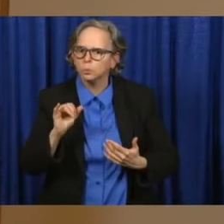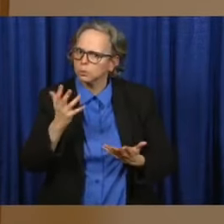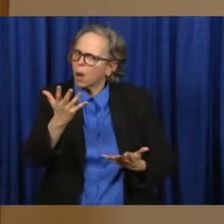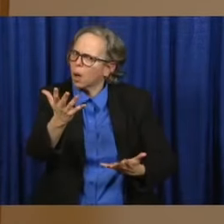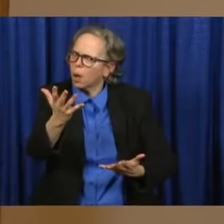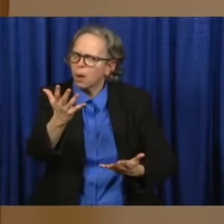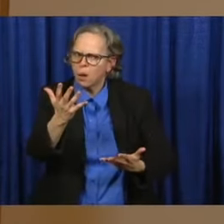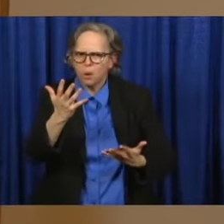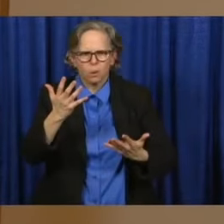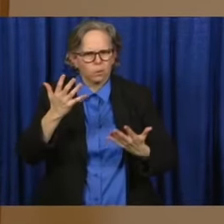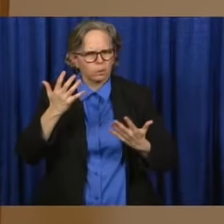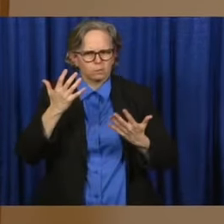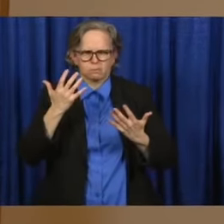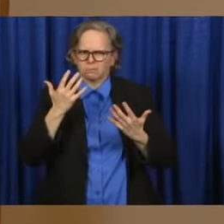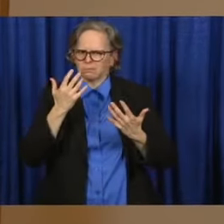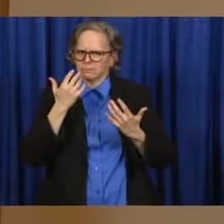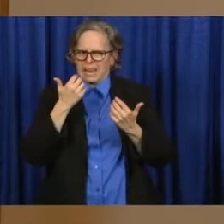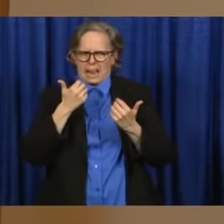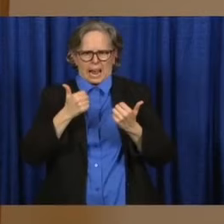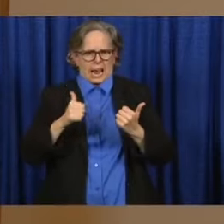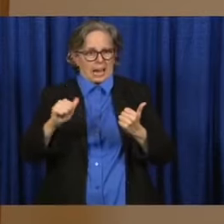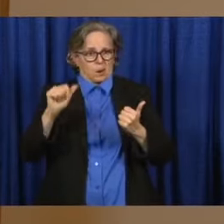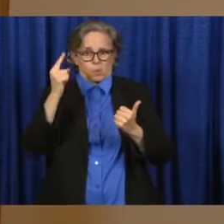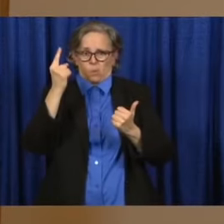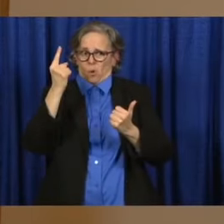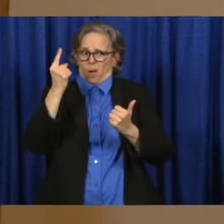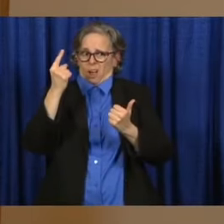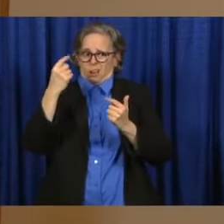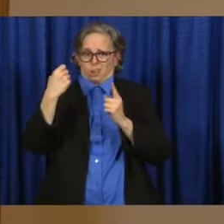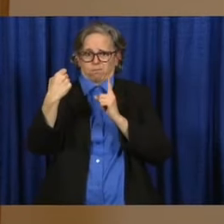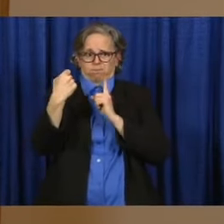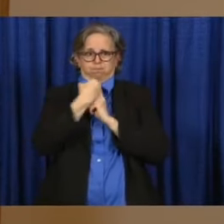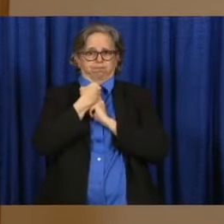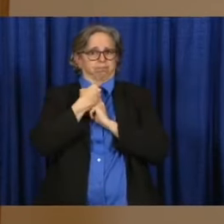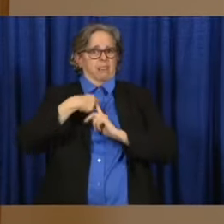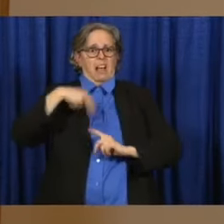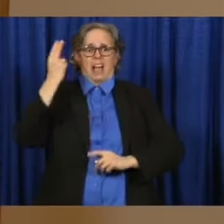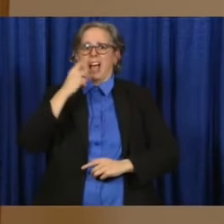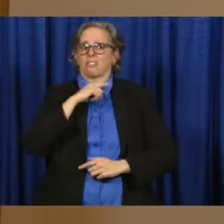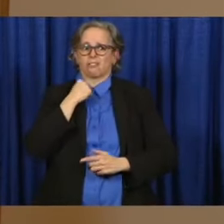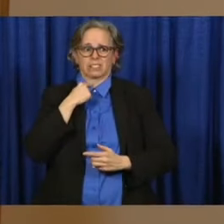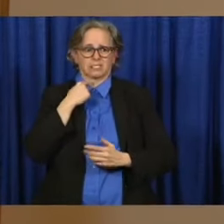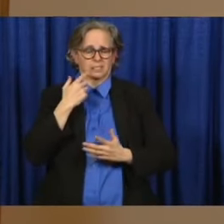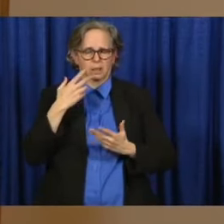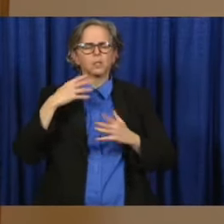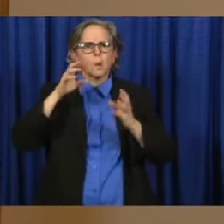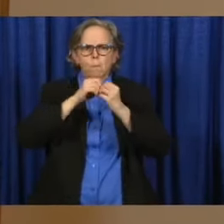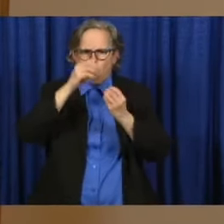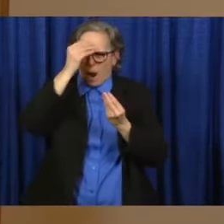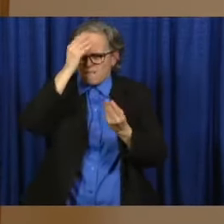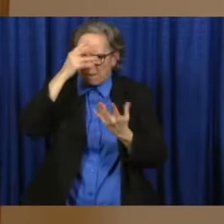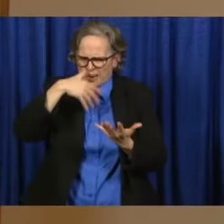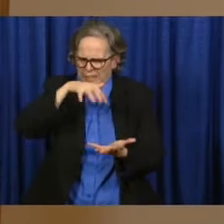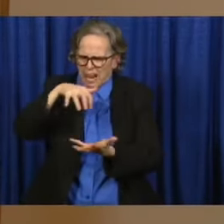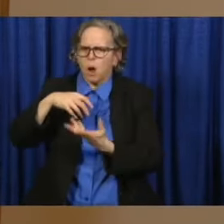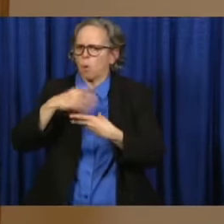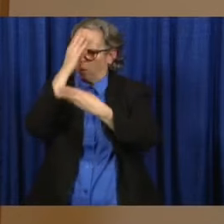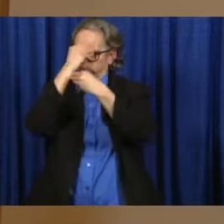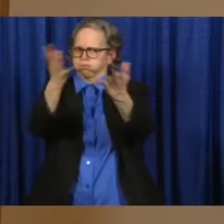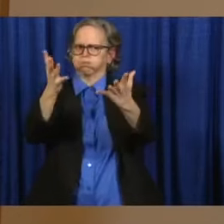and we will share all of that data in time to come. We'll learn more. Thank you. Thank you.